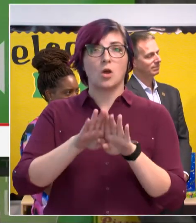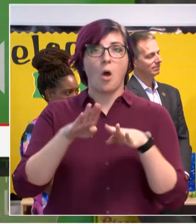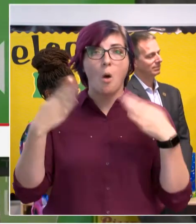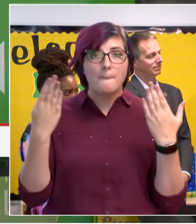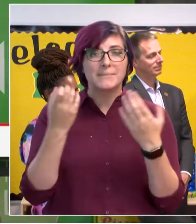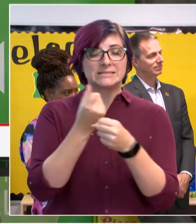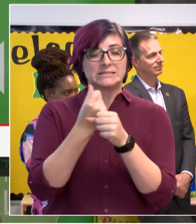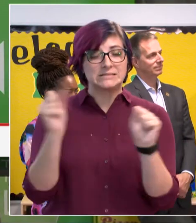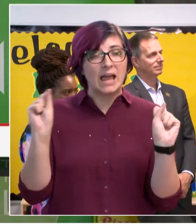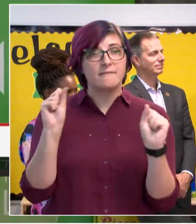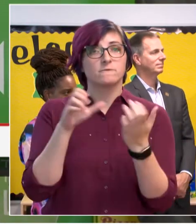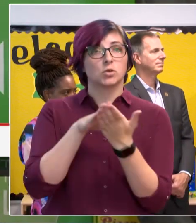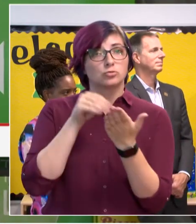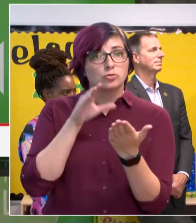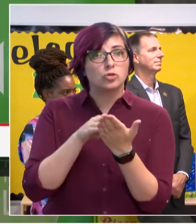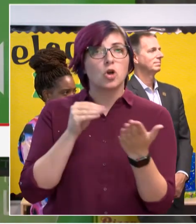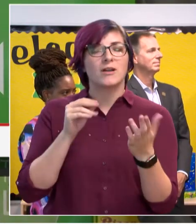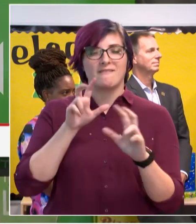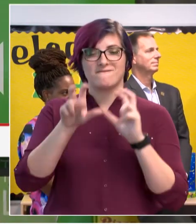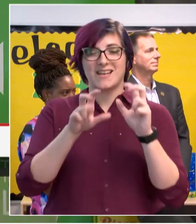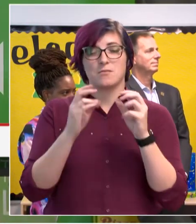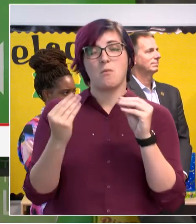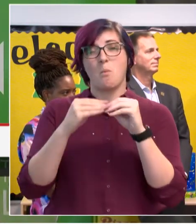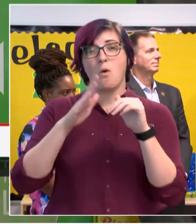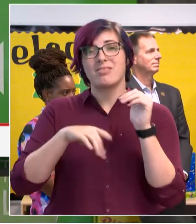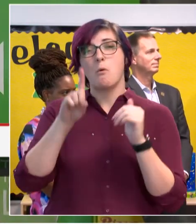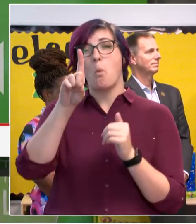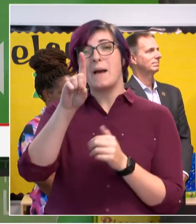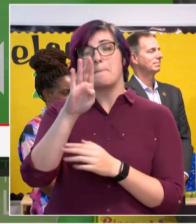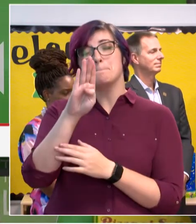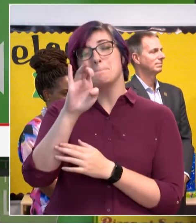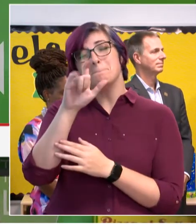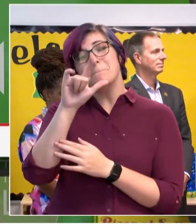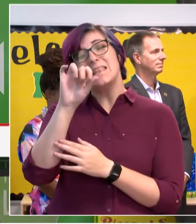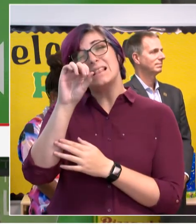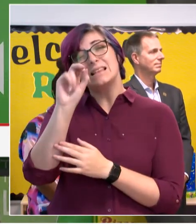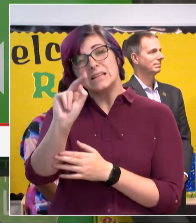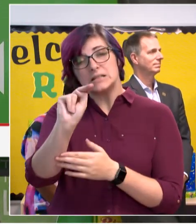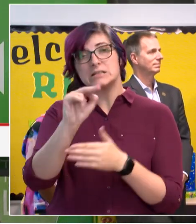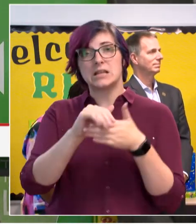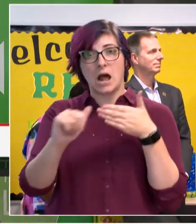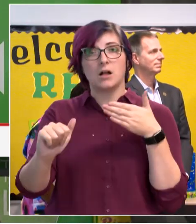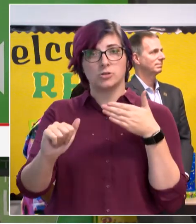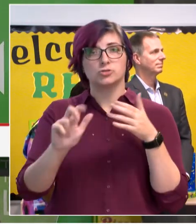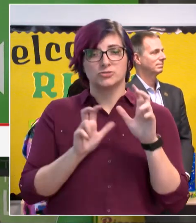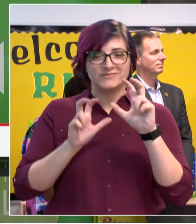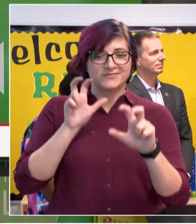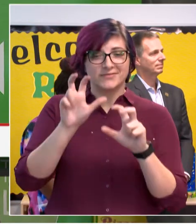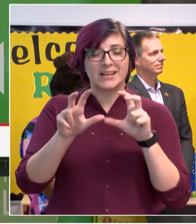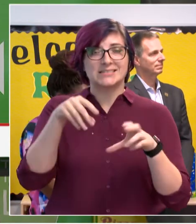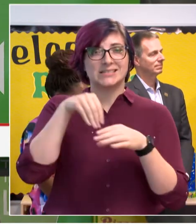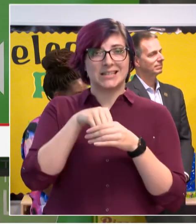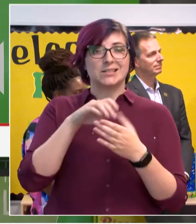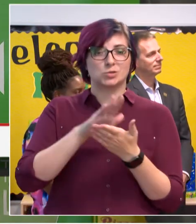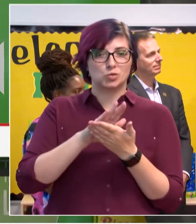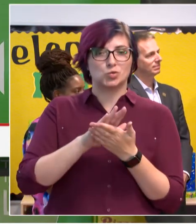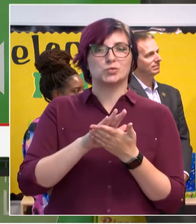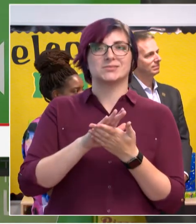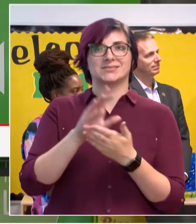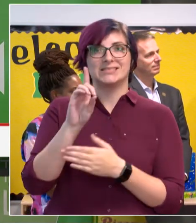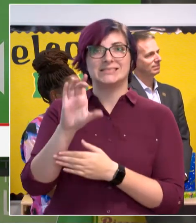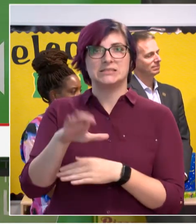and an investment of over $1 billion into public education in the district. And so we remain focused and targeted